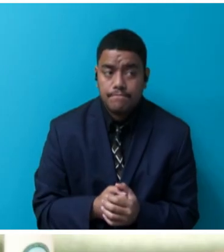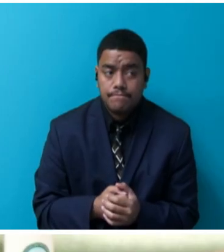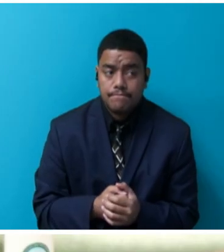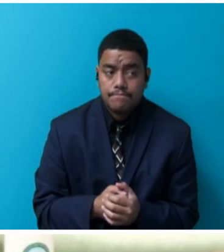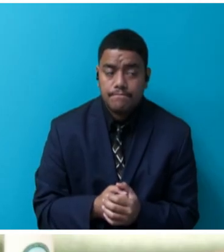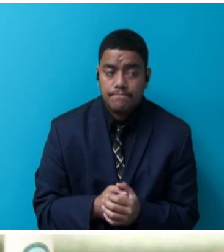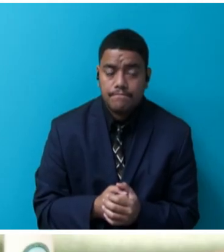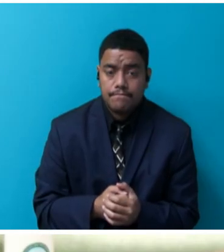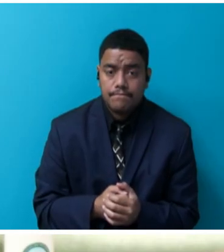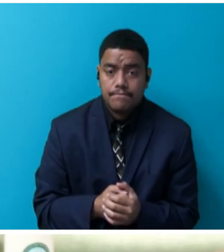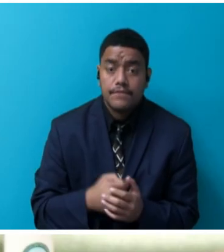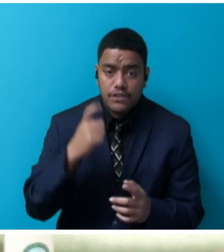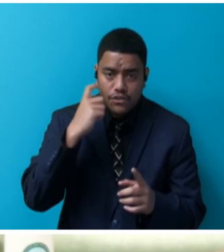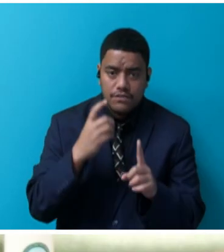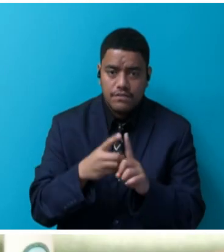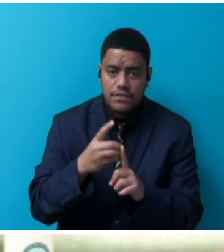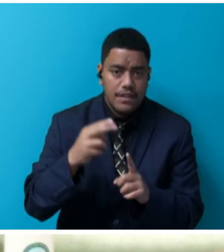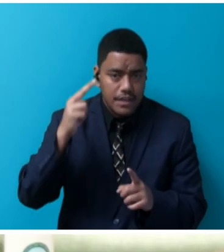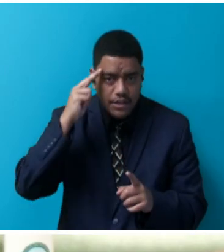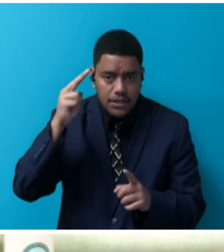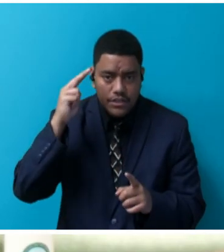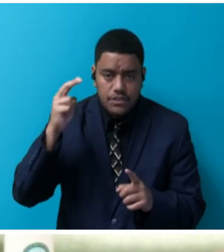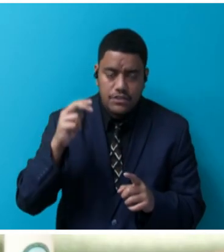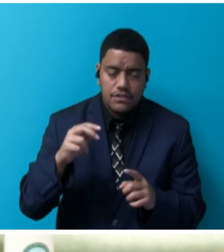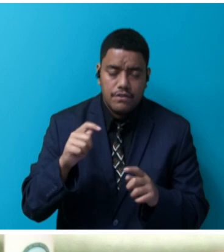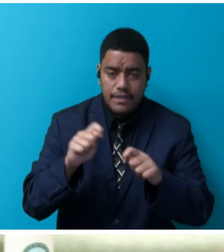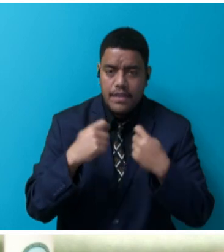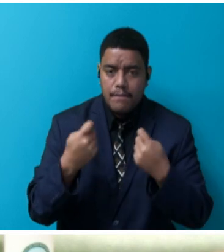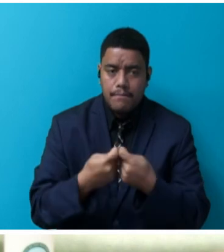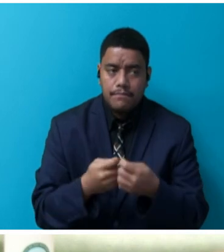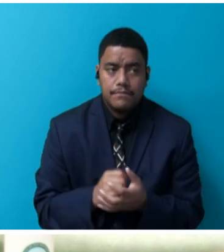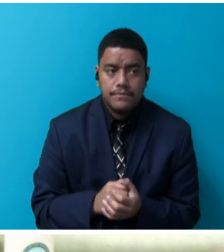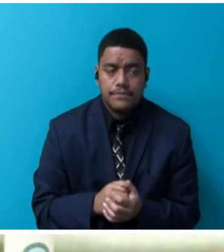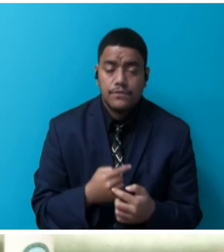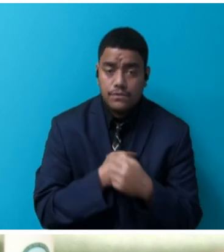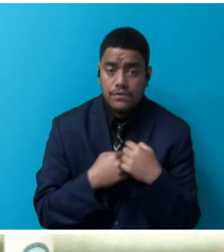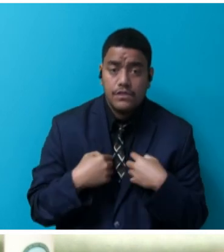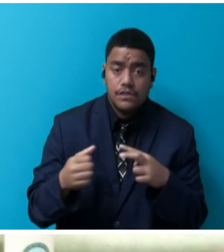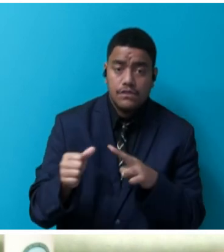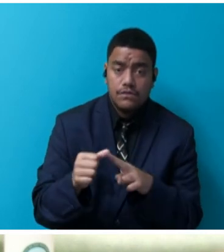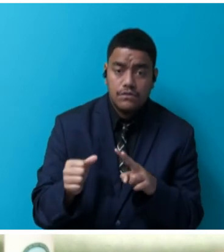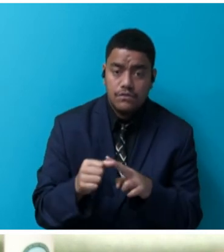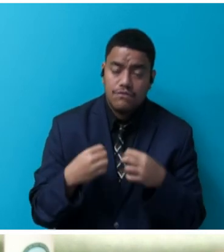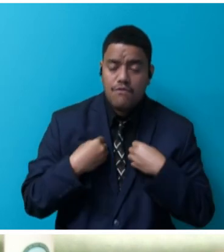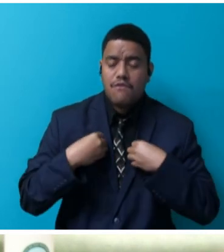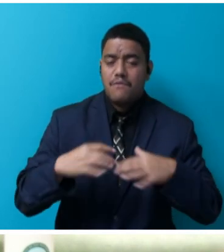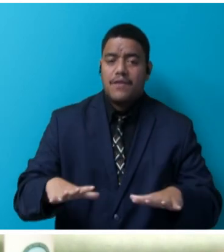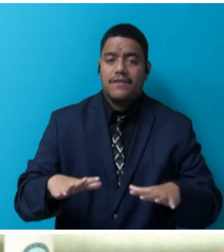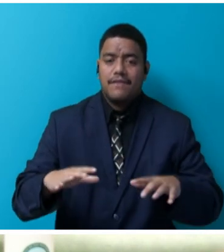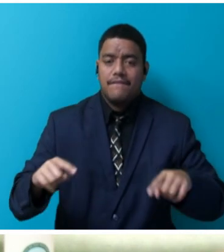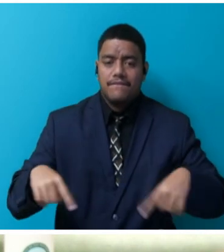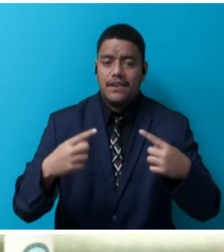reinforcing our overall national cybersecurity posture. We are also completing the final round